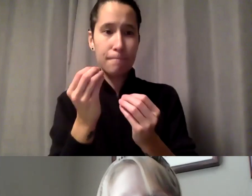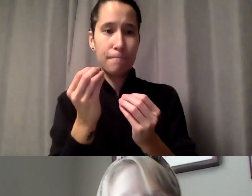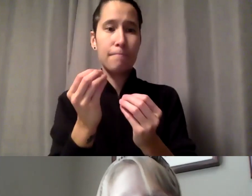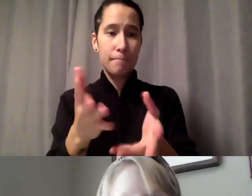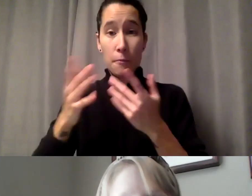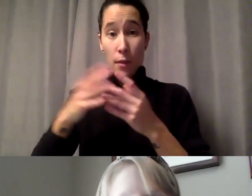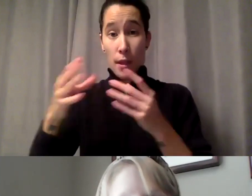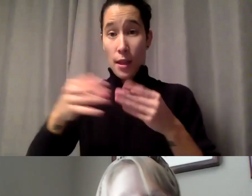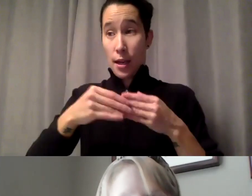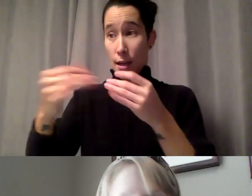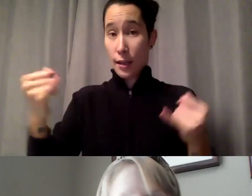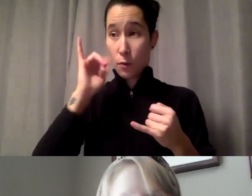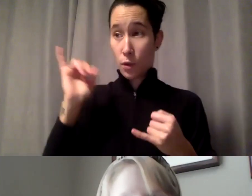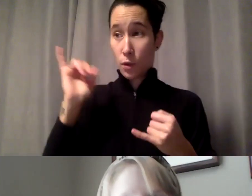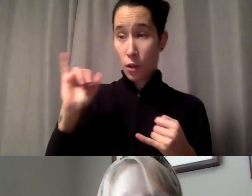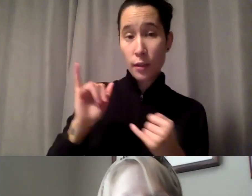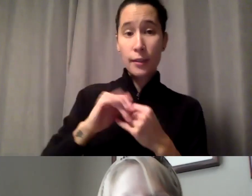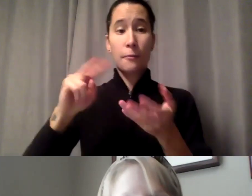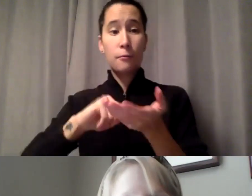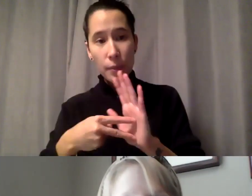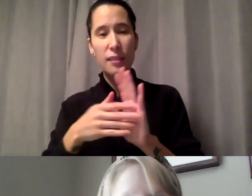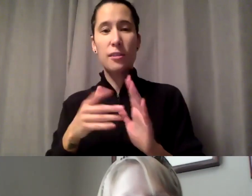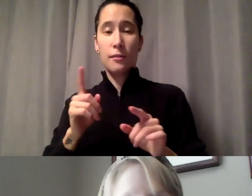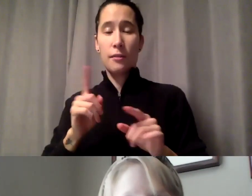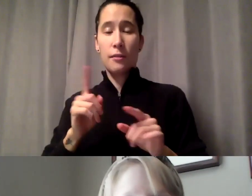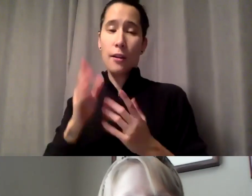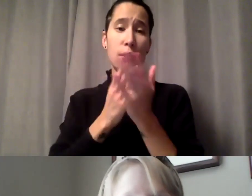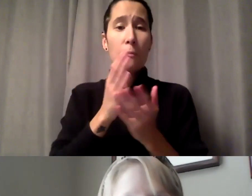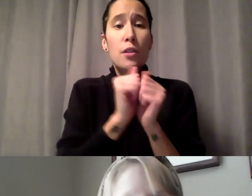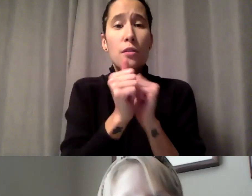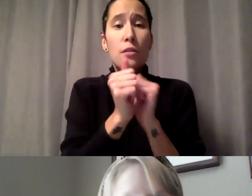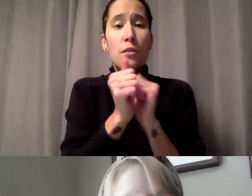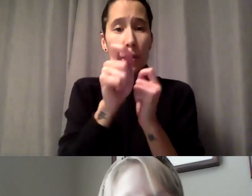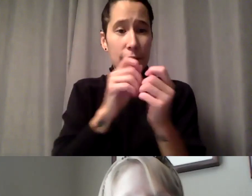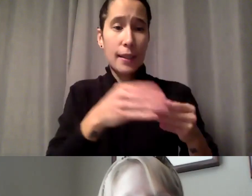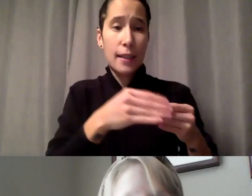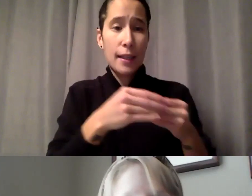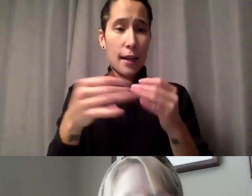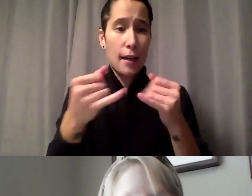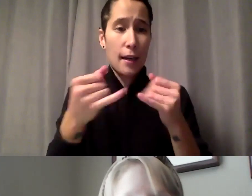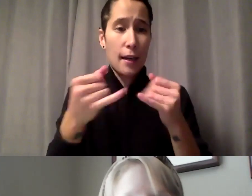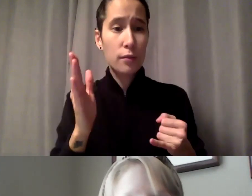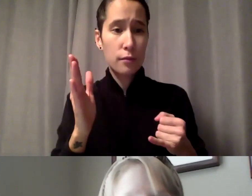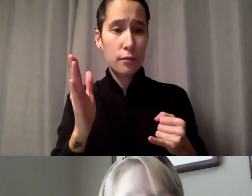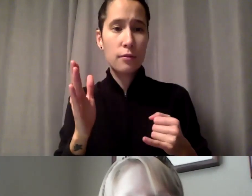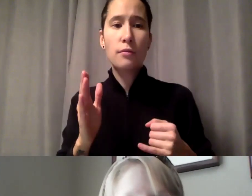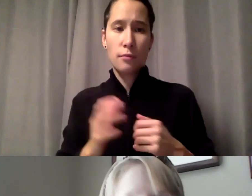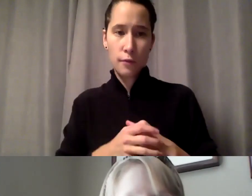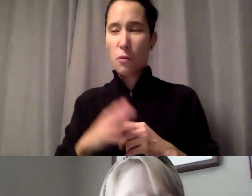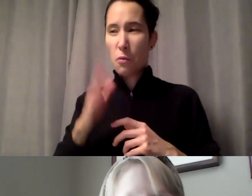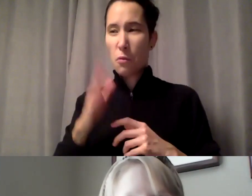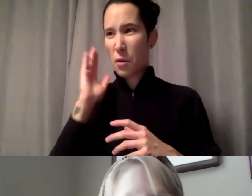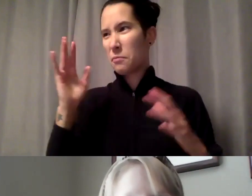guidelines would be, so that they can update their sport specific guidelines as well. So that's something that will be happening